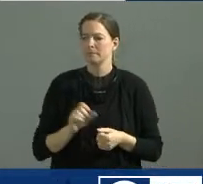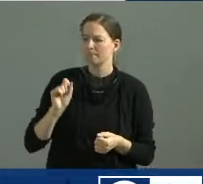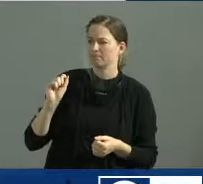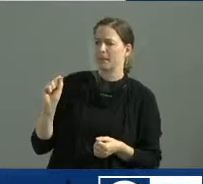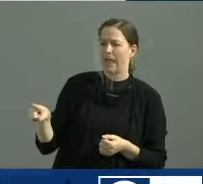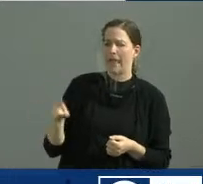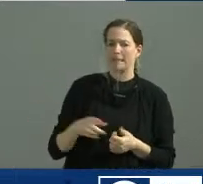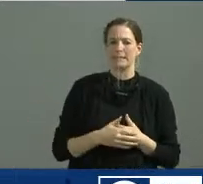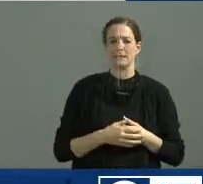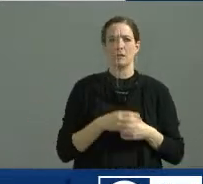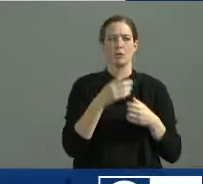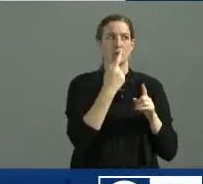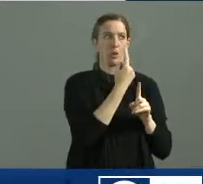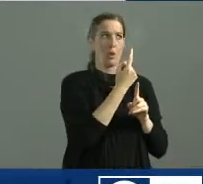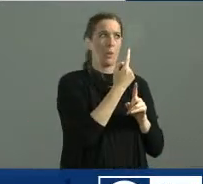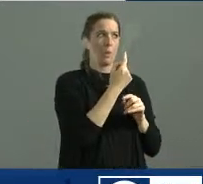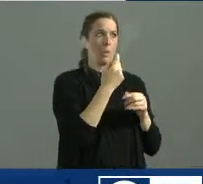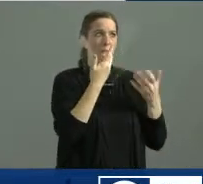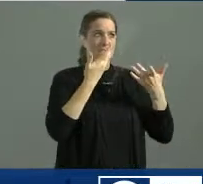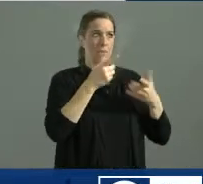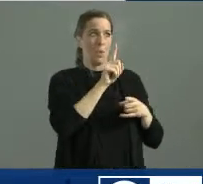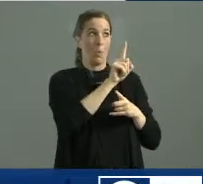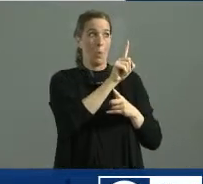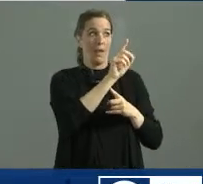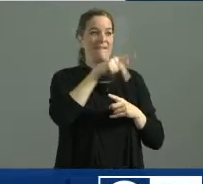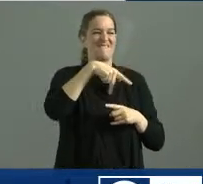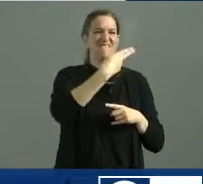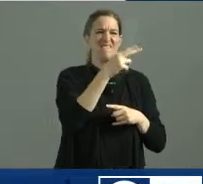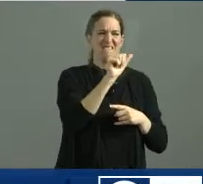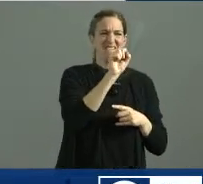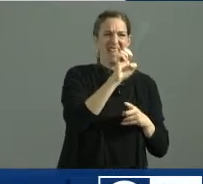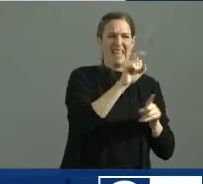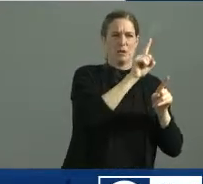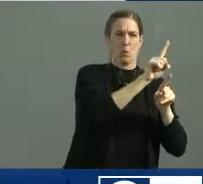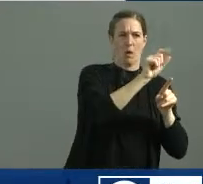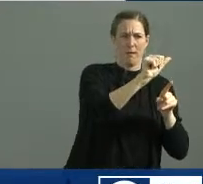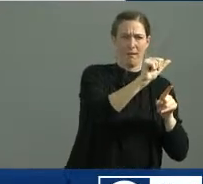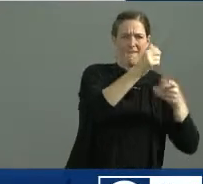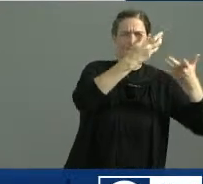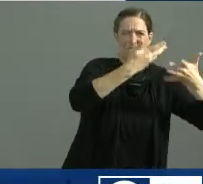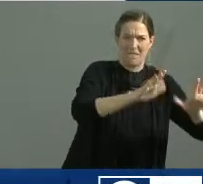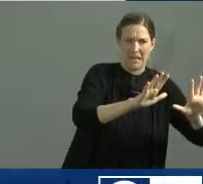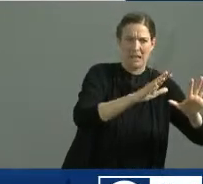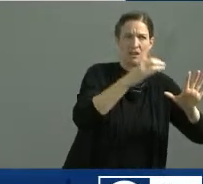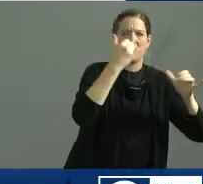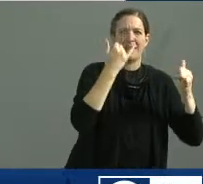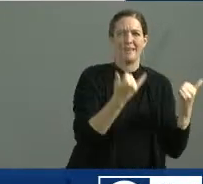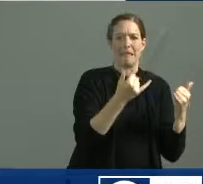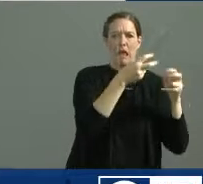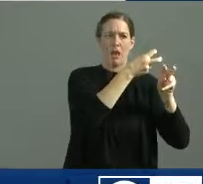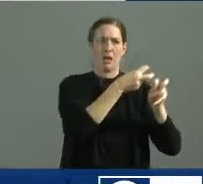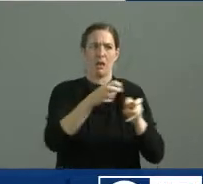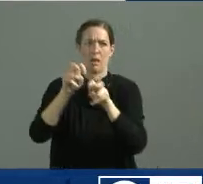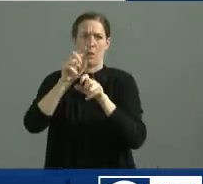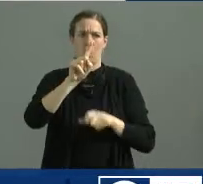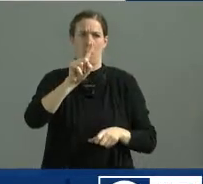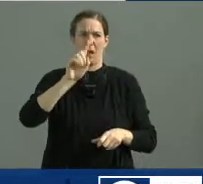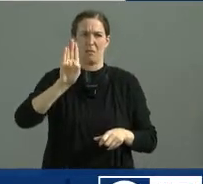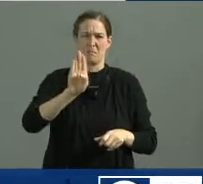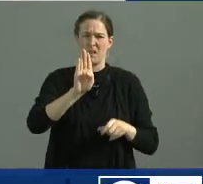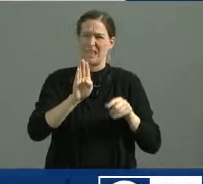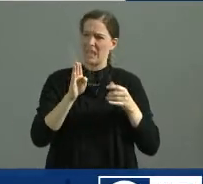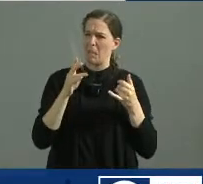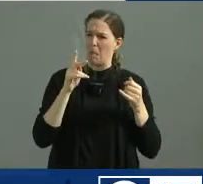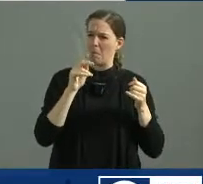40, and now we're going into 1B. Yes. Are people in the 1A category just not wanting to get vaccinated?